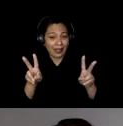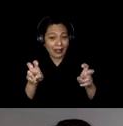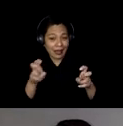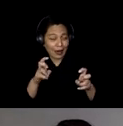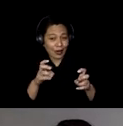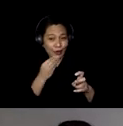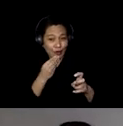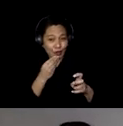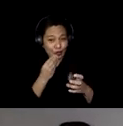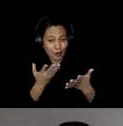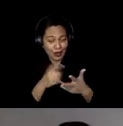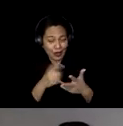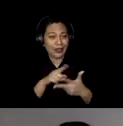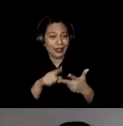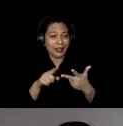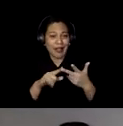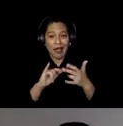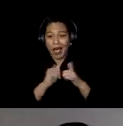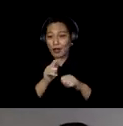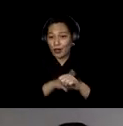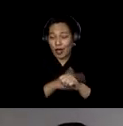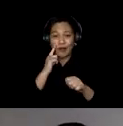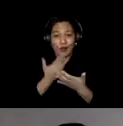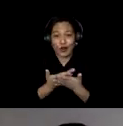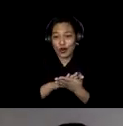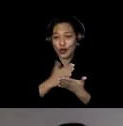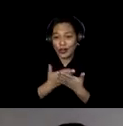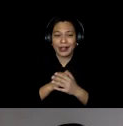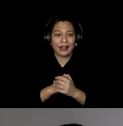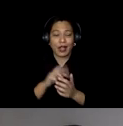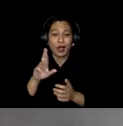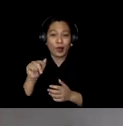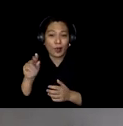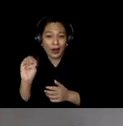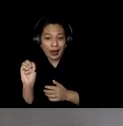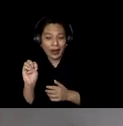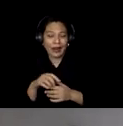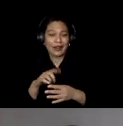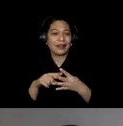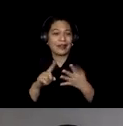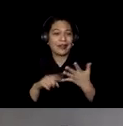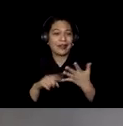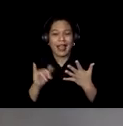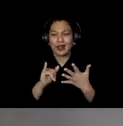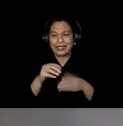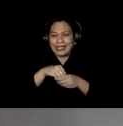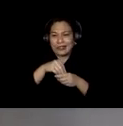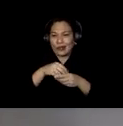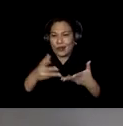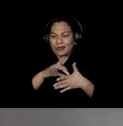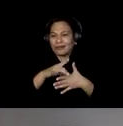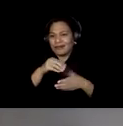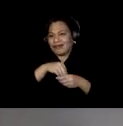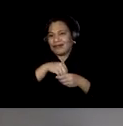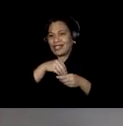This is the timing of the recipe, how long it takes to cook. Here's the rating, and here are the ingredients. And so Google takes all